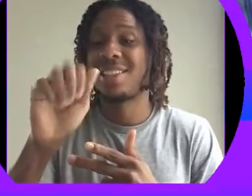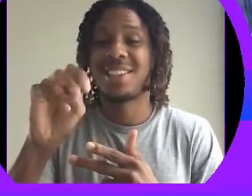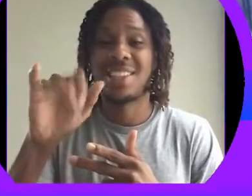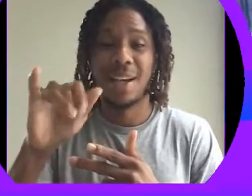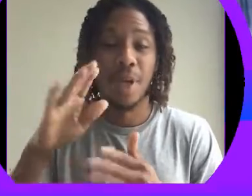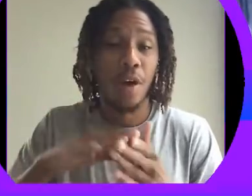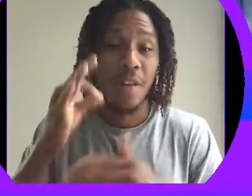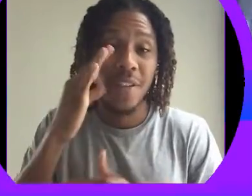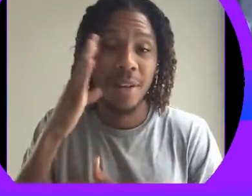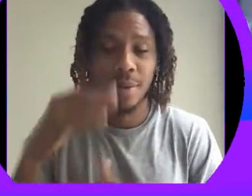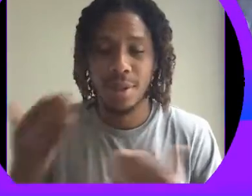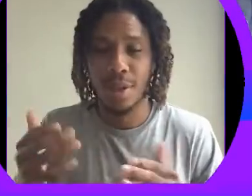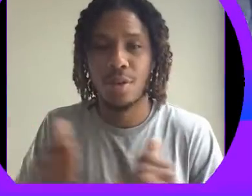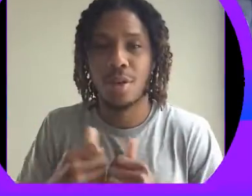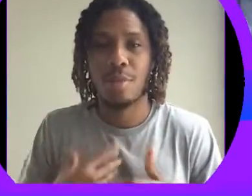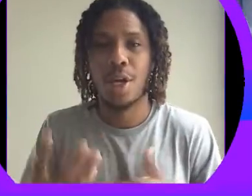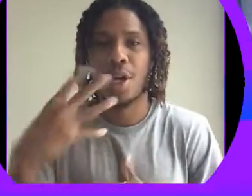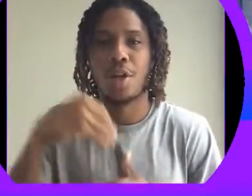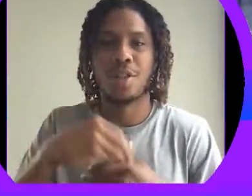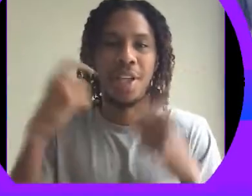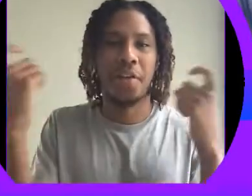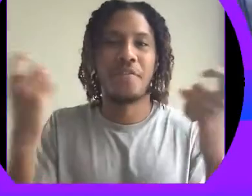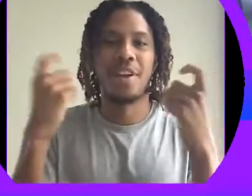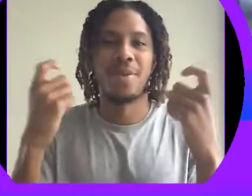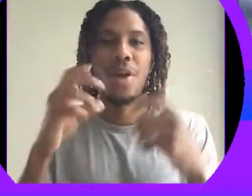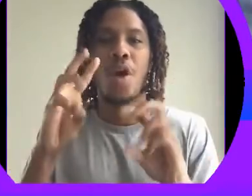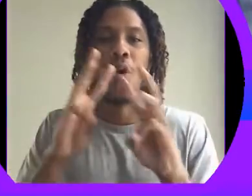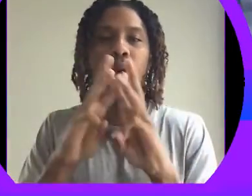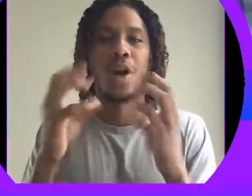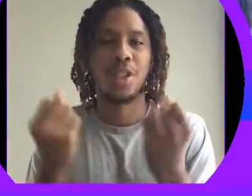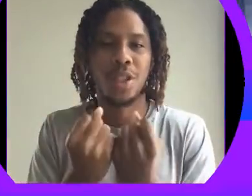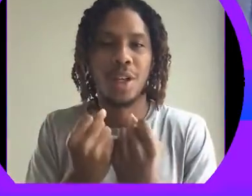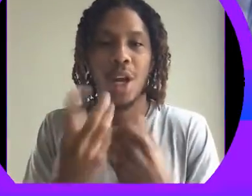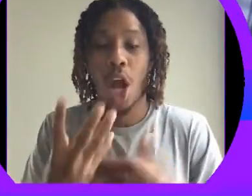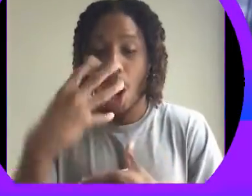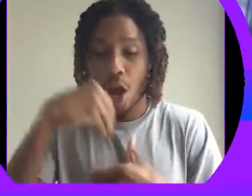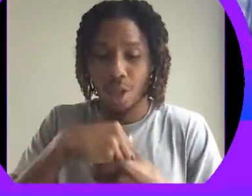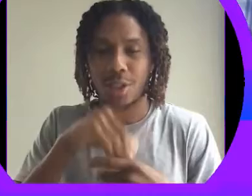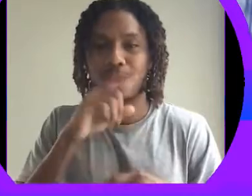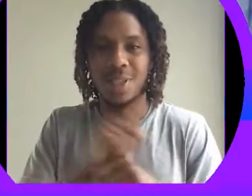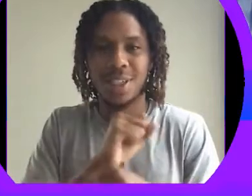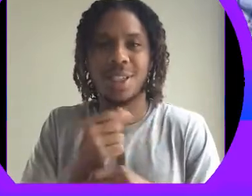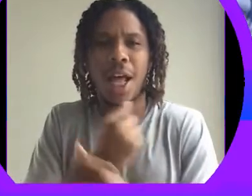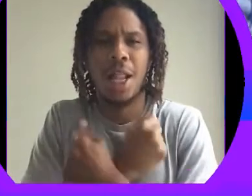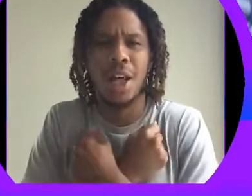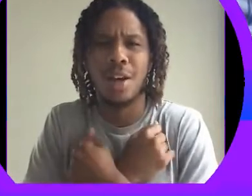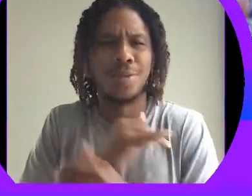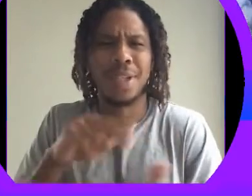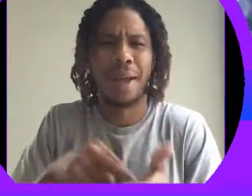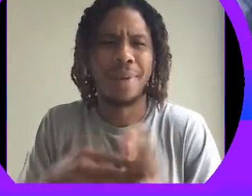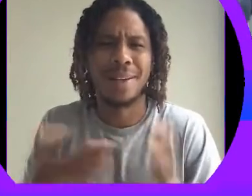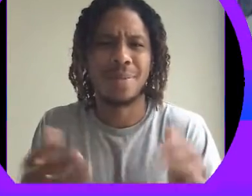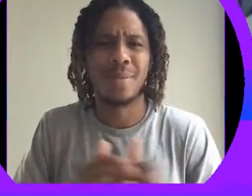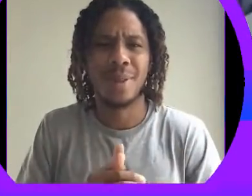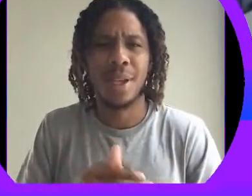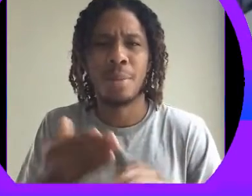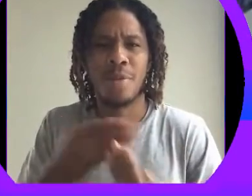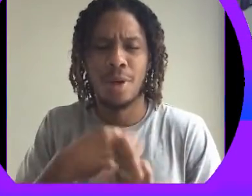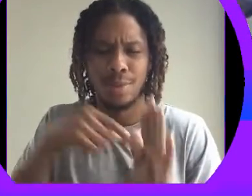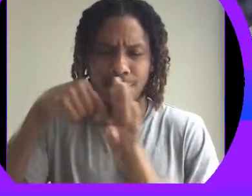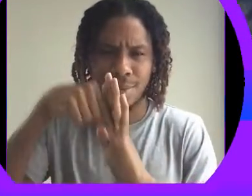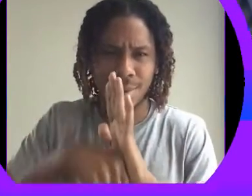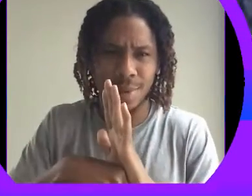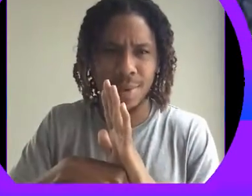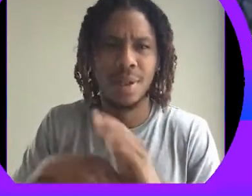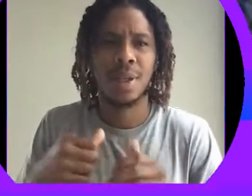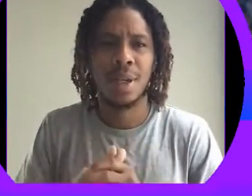on Facebook. I'm here today with my Inclusion Festival workshop, Autism is Love. What am I talking about? Before I go